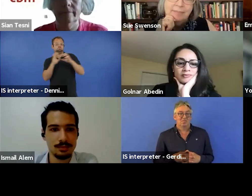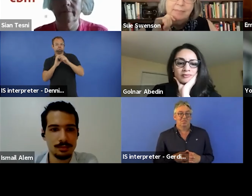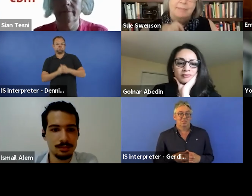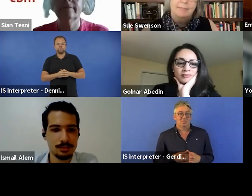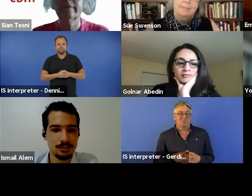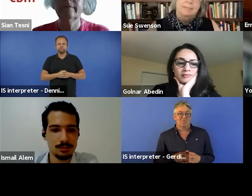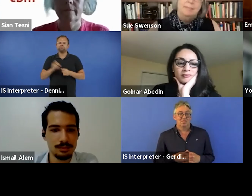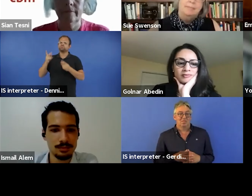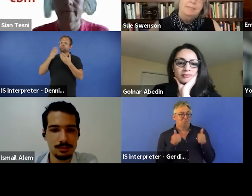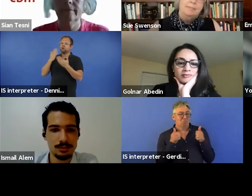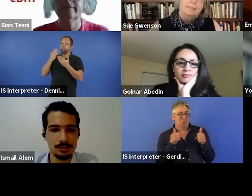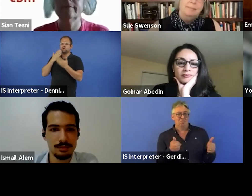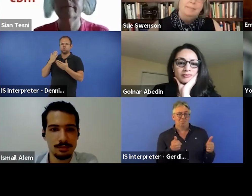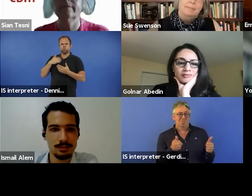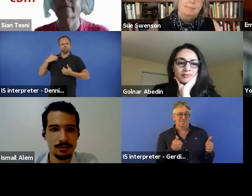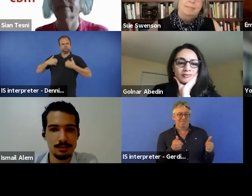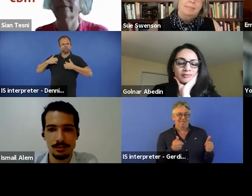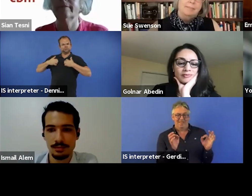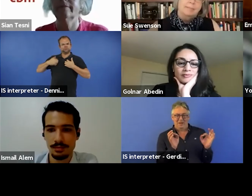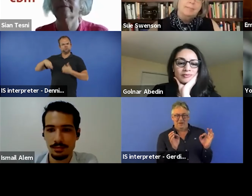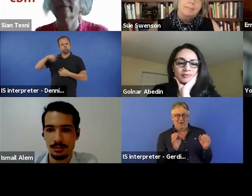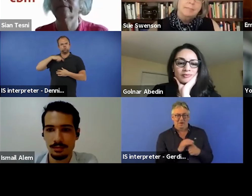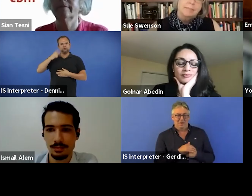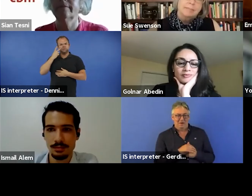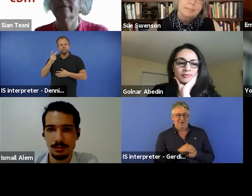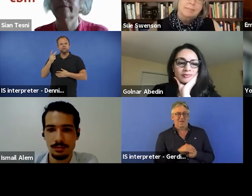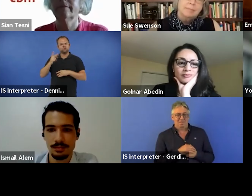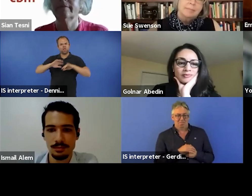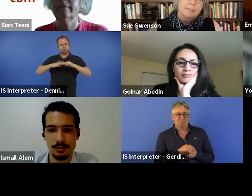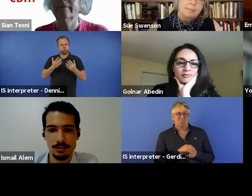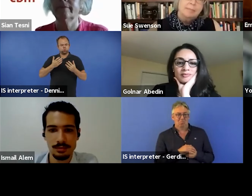with policy, not just make the policy, but assure that there's actually action